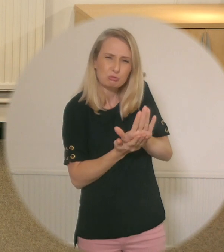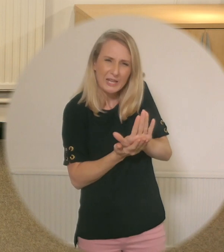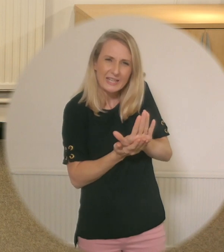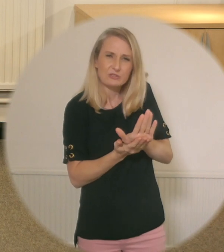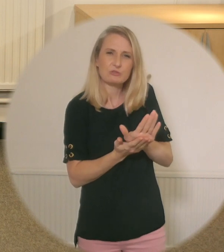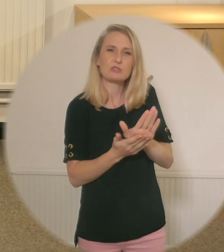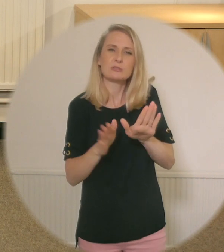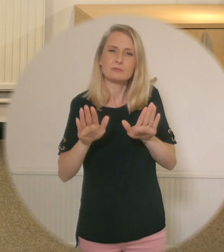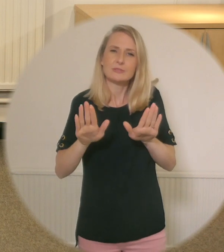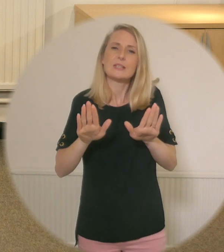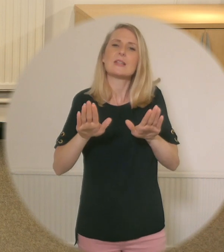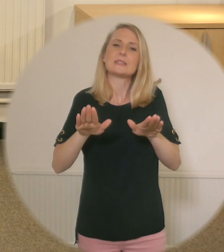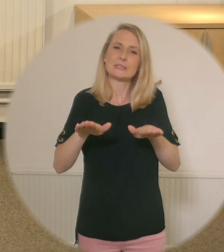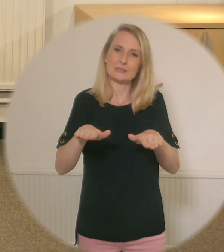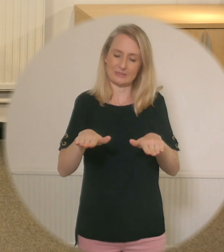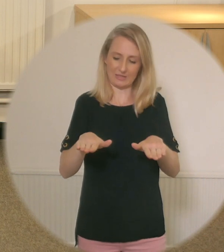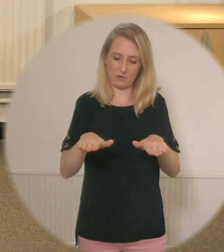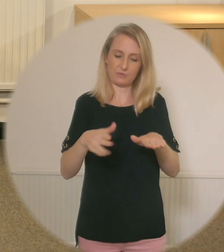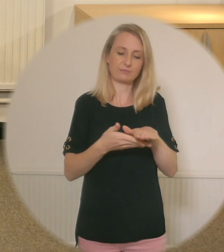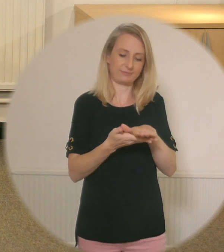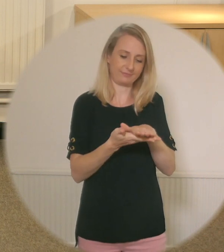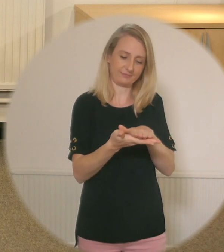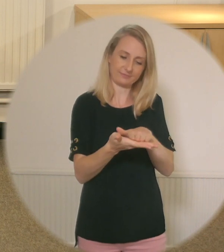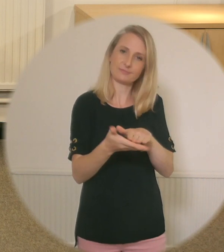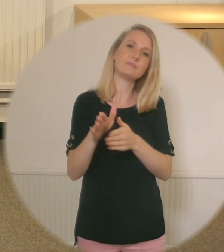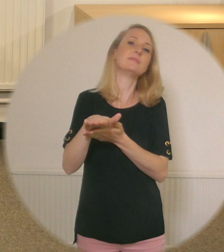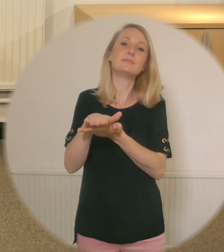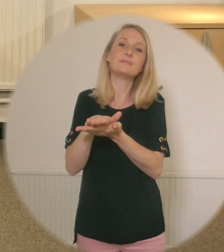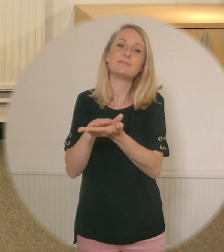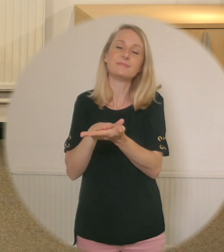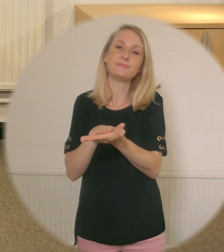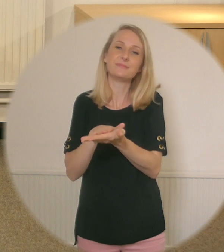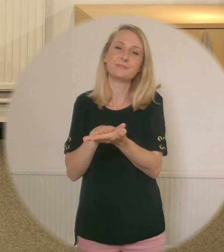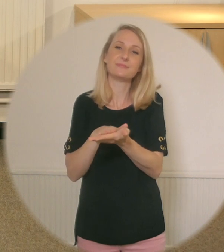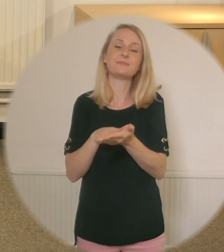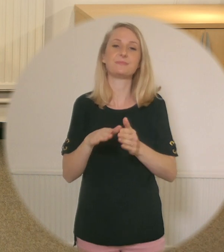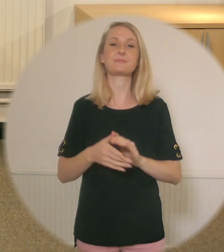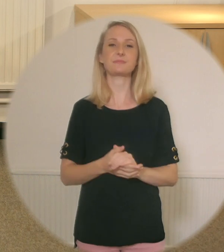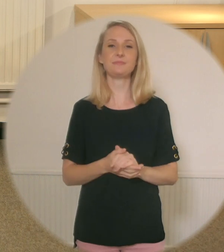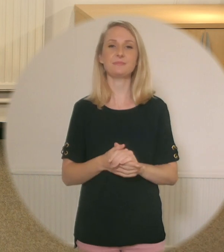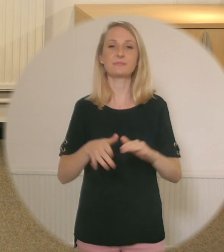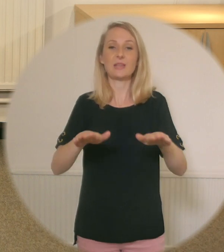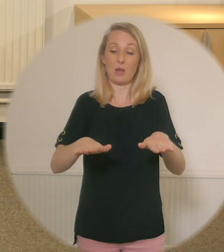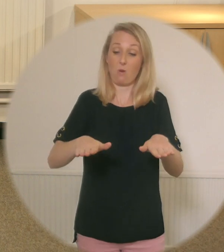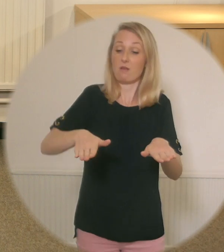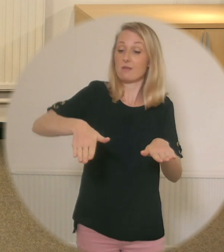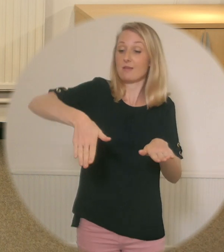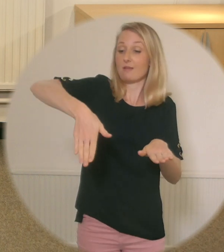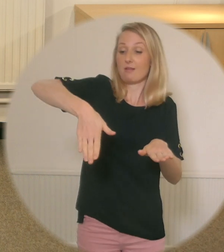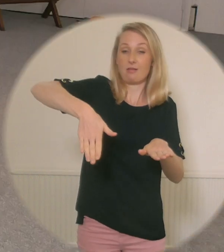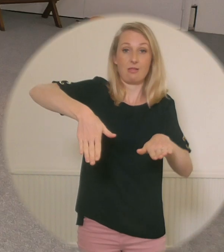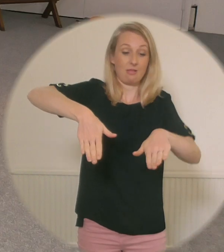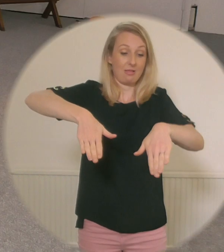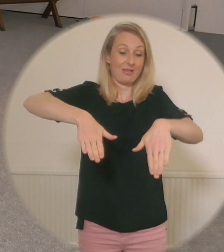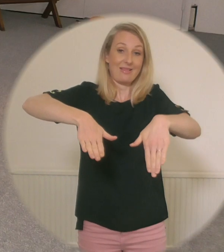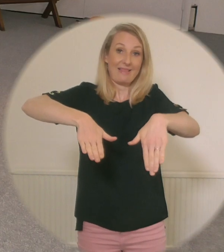And then place the toes back down onto the floor. And now we're going to lift the heels off the floor and bring